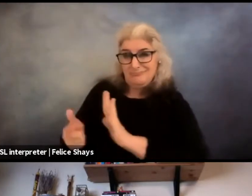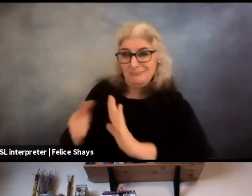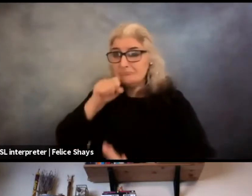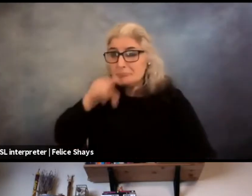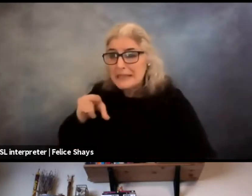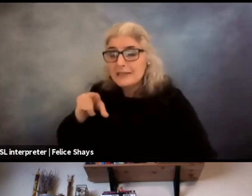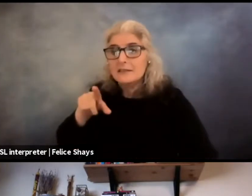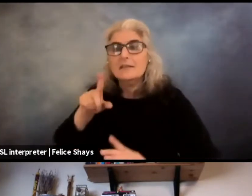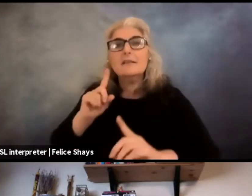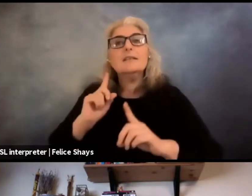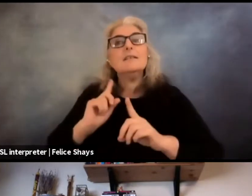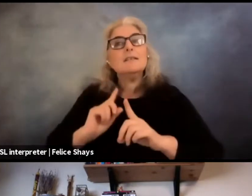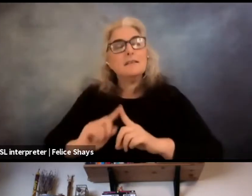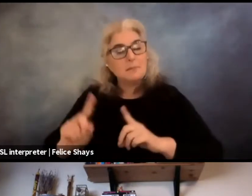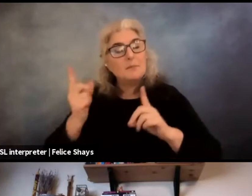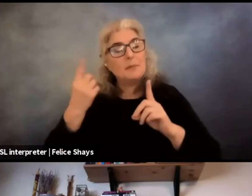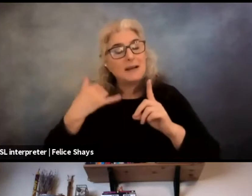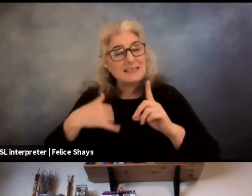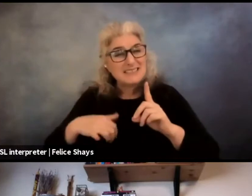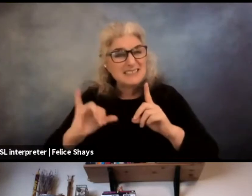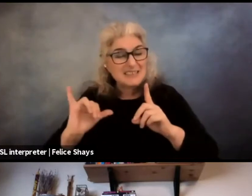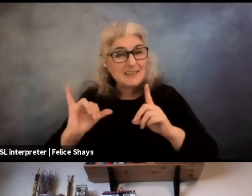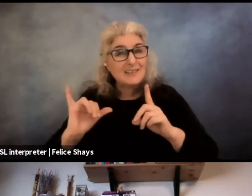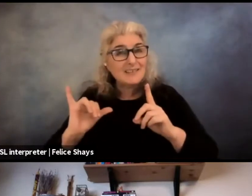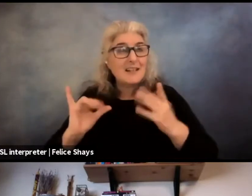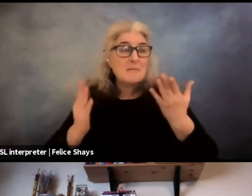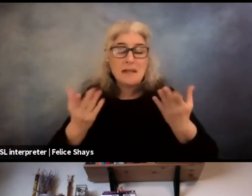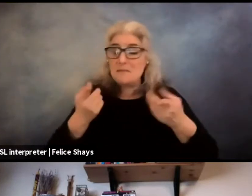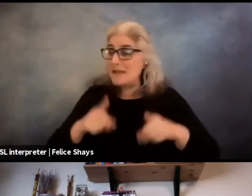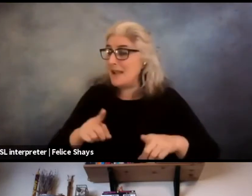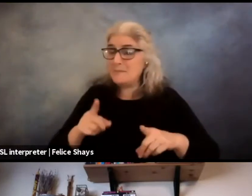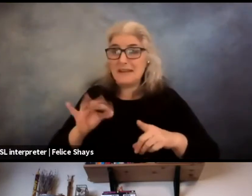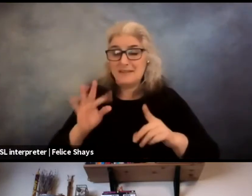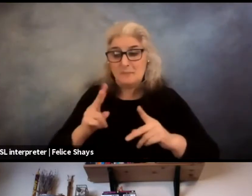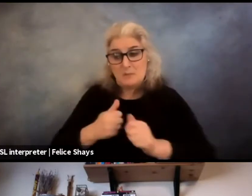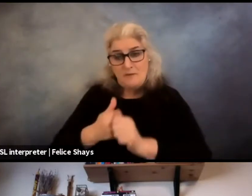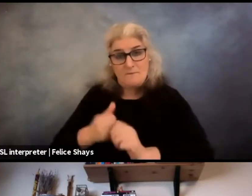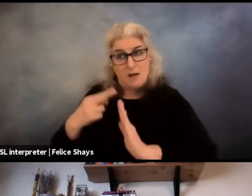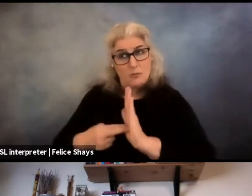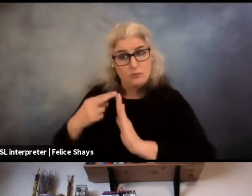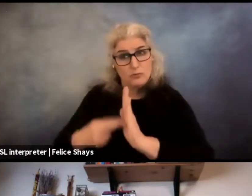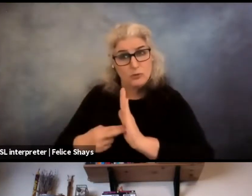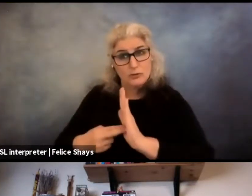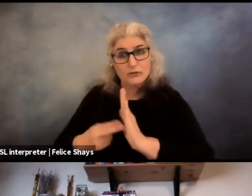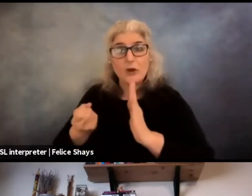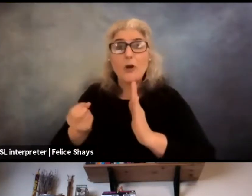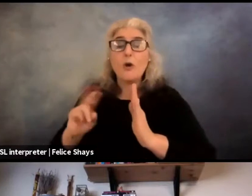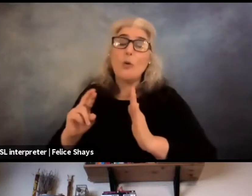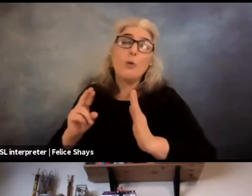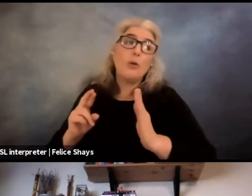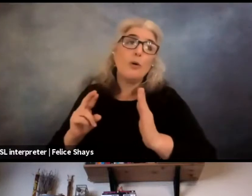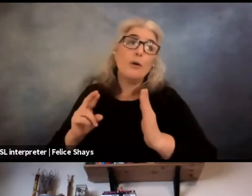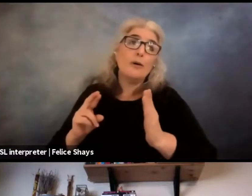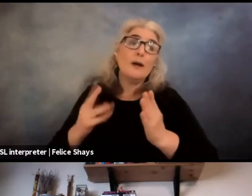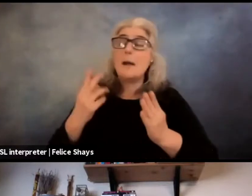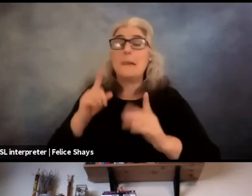Then the park could be peopled by people who will say something like, hey,